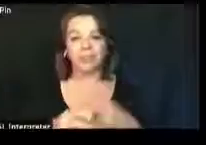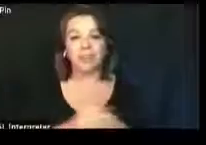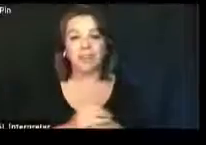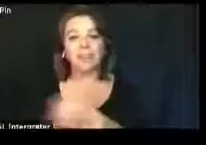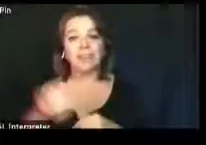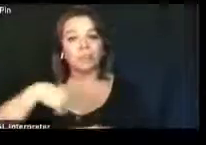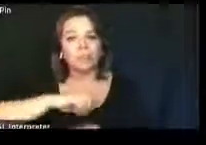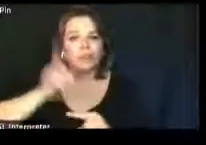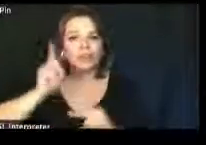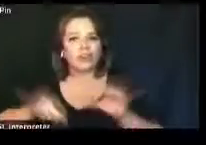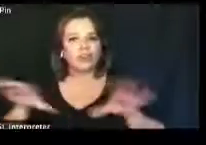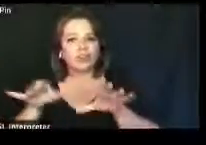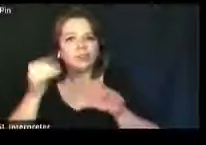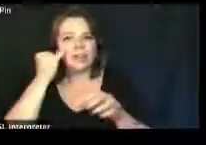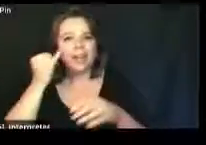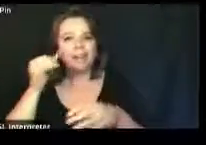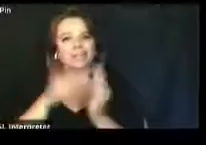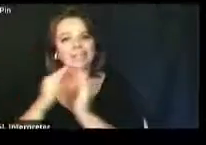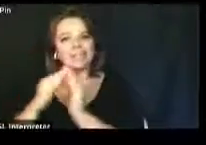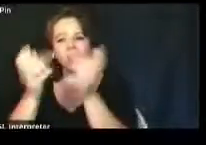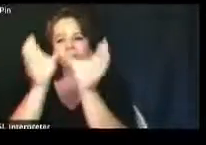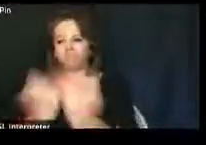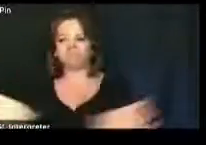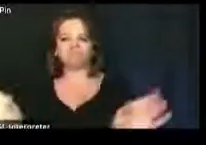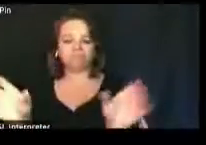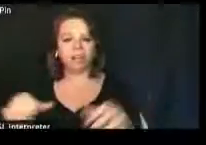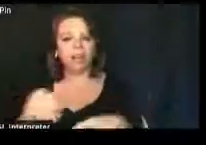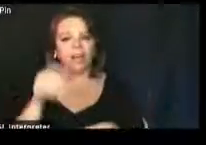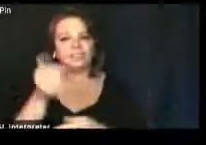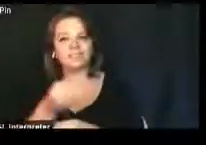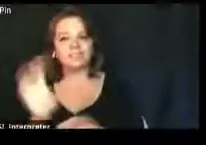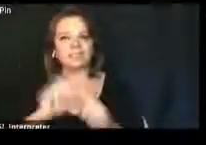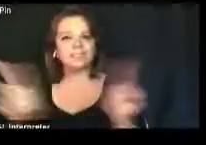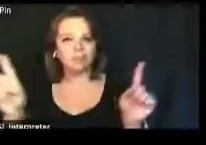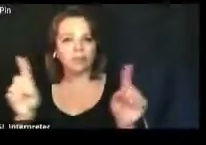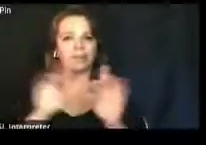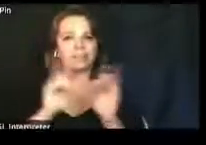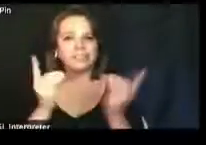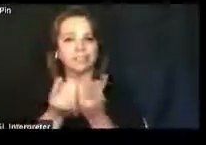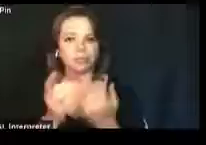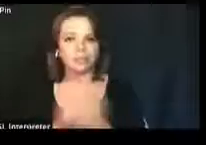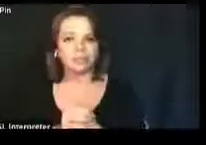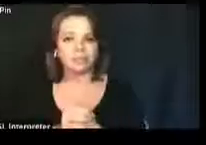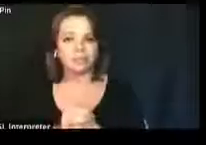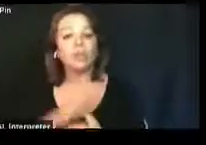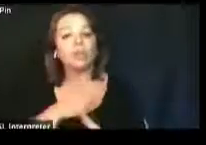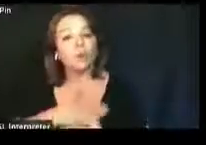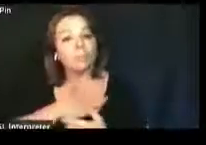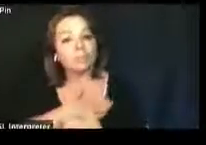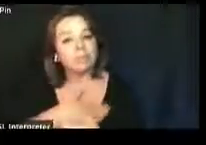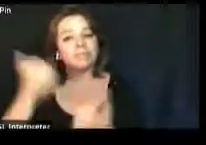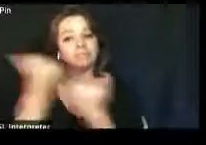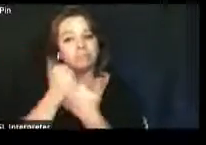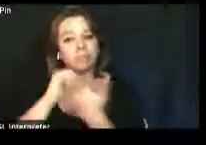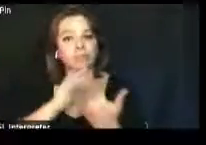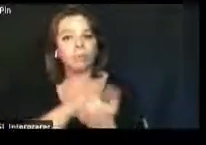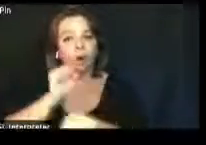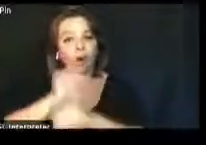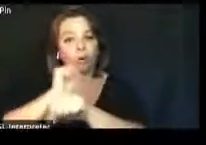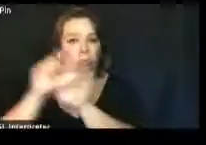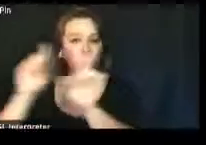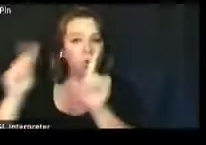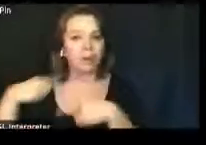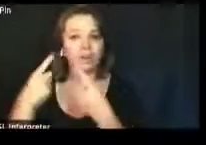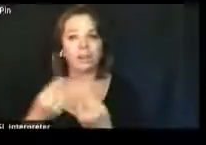if our city was divided into multiple state and congressional districts. Please support our work to close achievement and